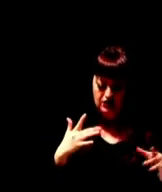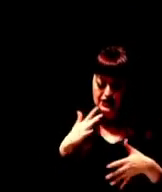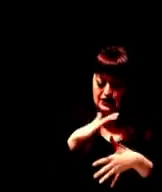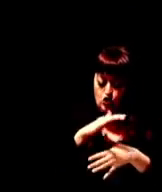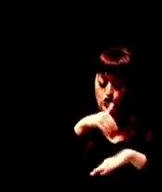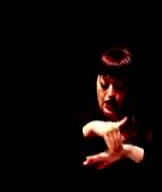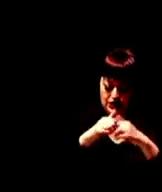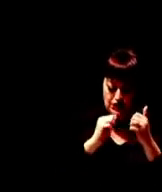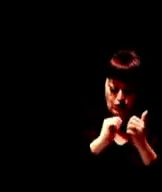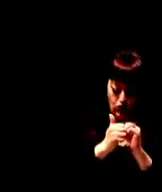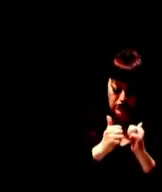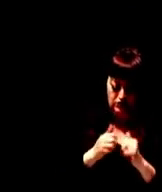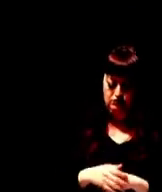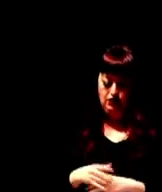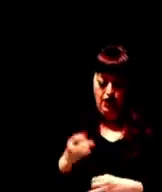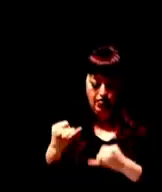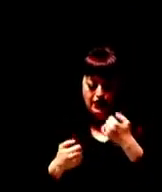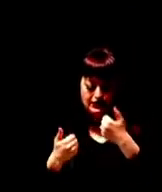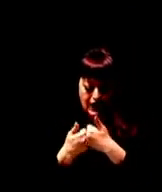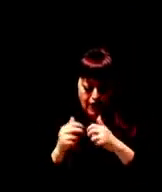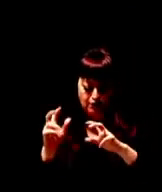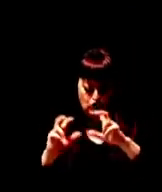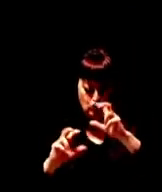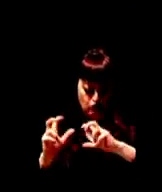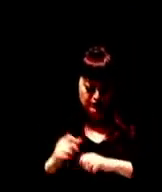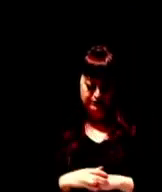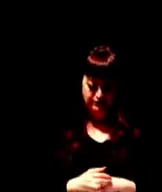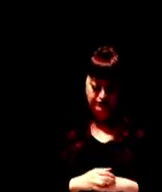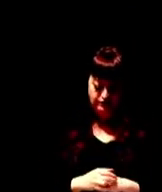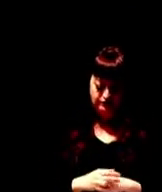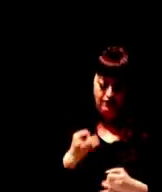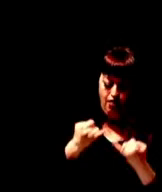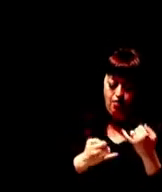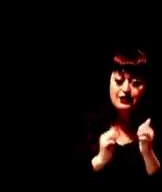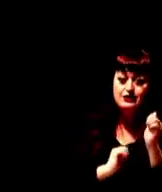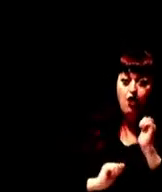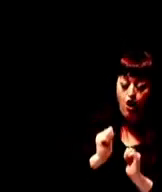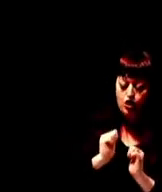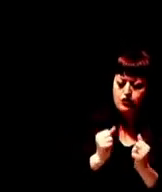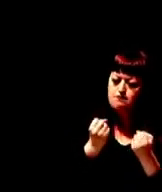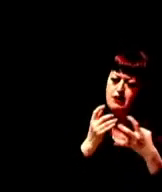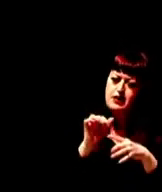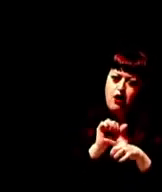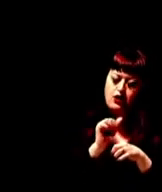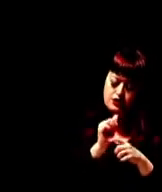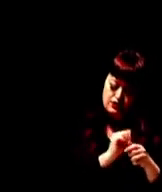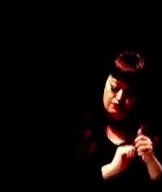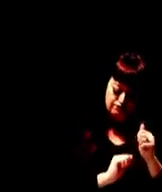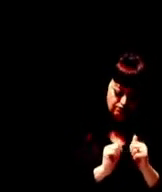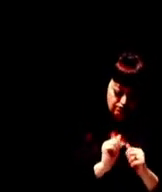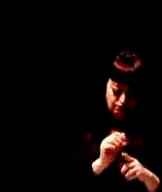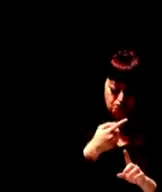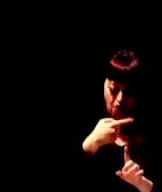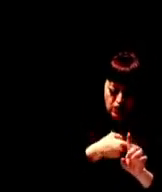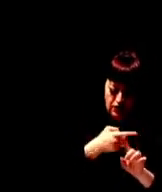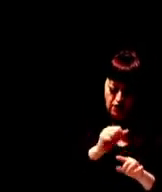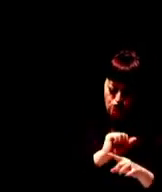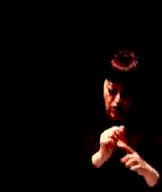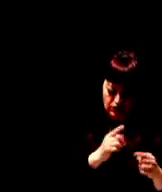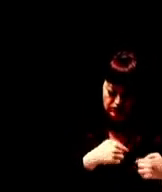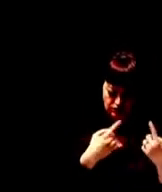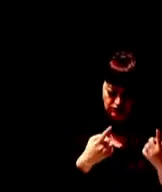last game in a tournament that marks the end of your final season, the last concert after months of dedication and practice, the